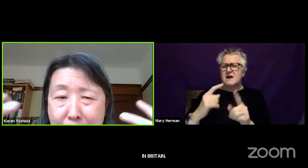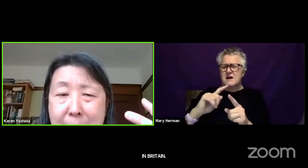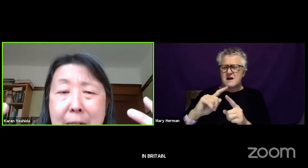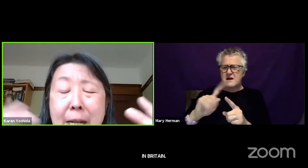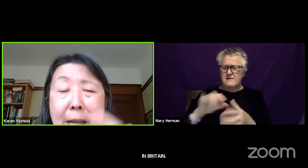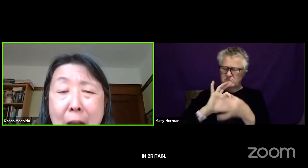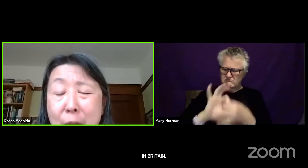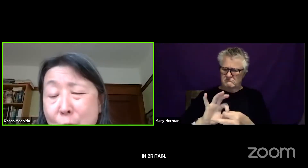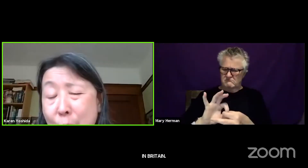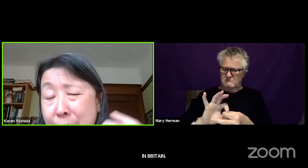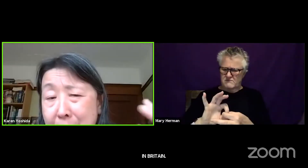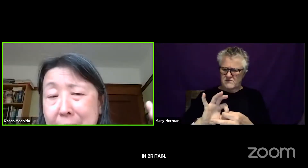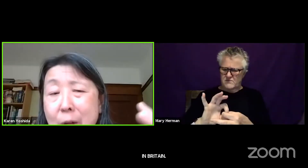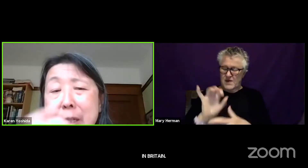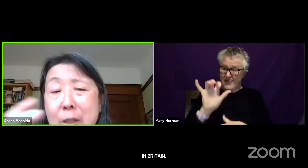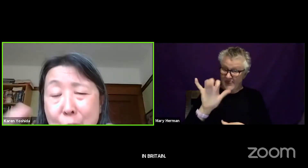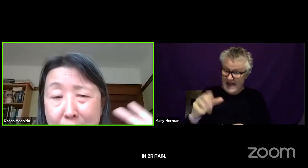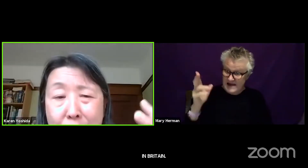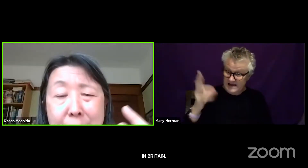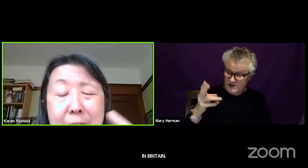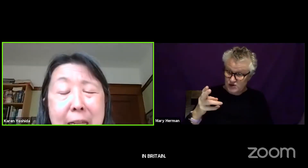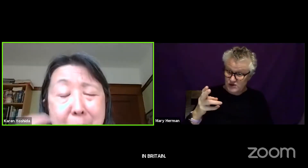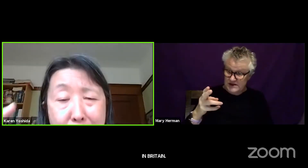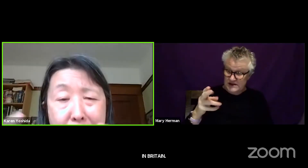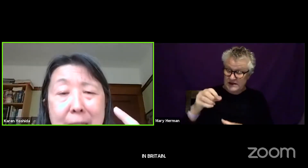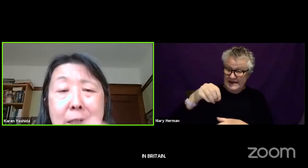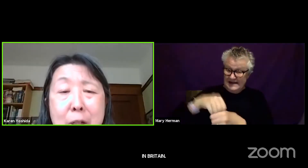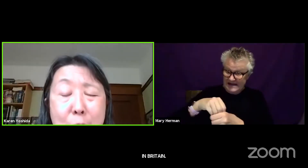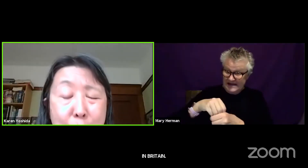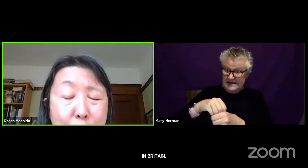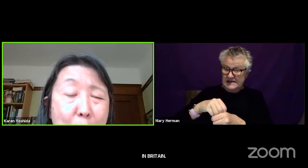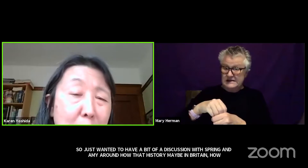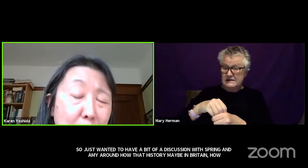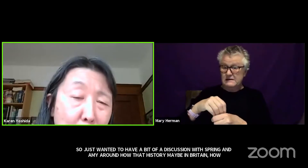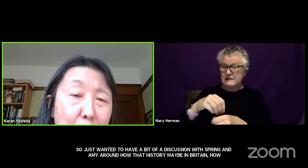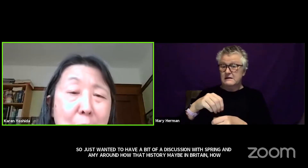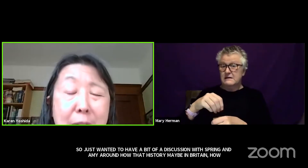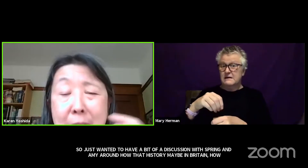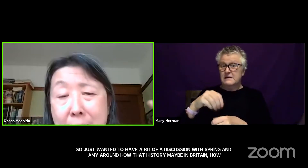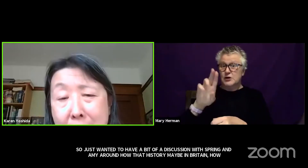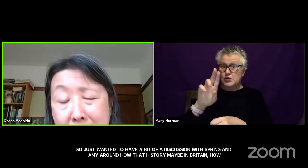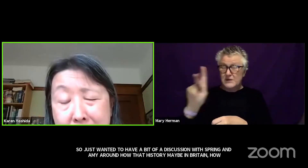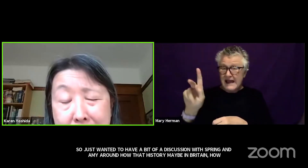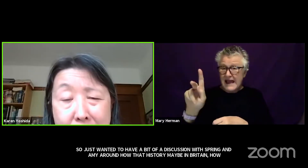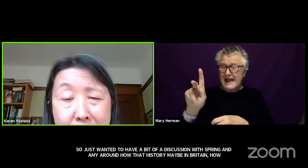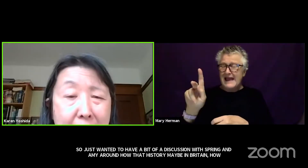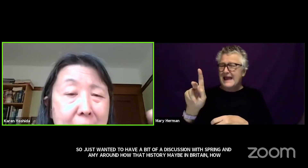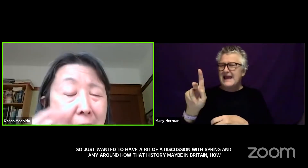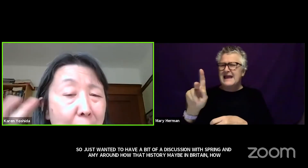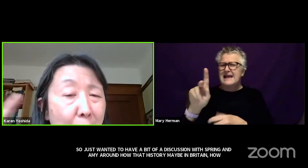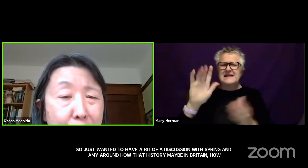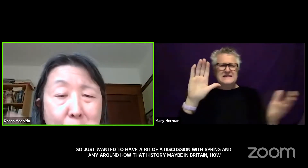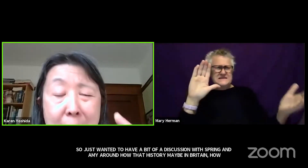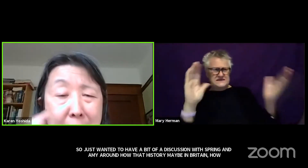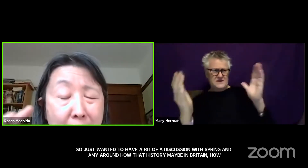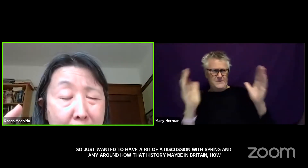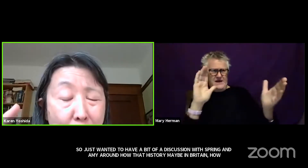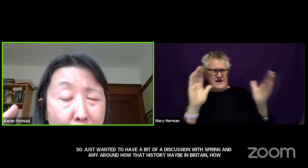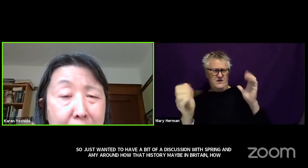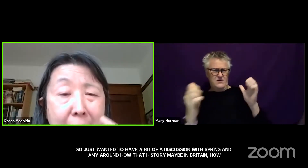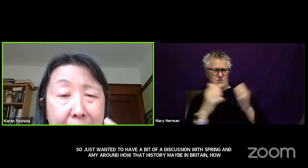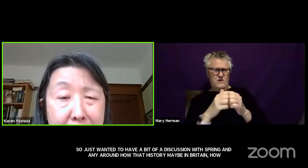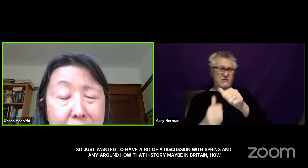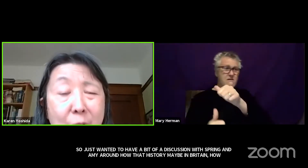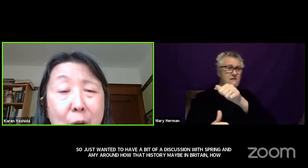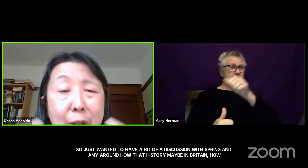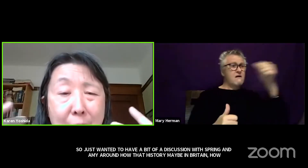maybe in Britain, how there was similarities or difference in Britain to what occurred in the United States, and also what